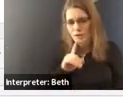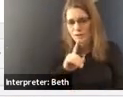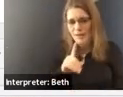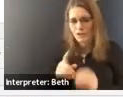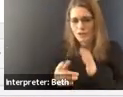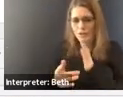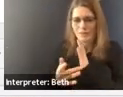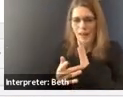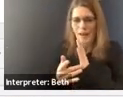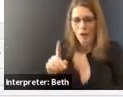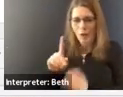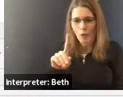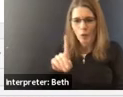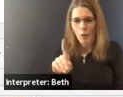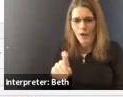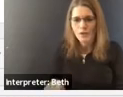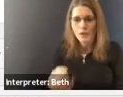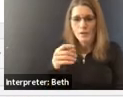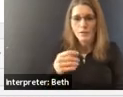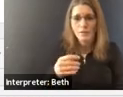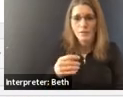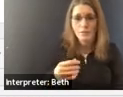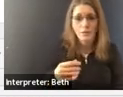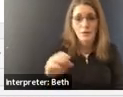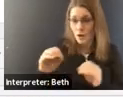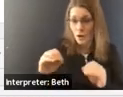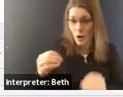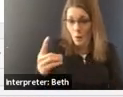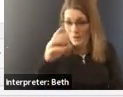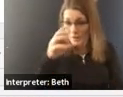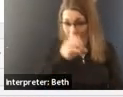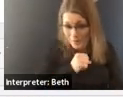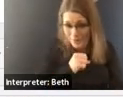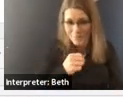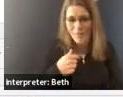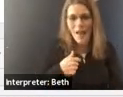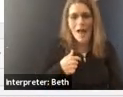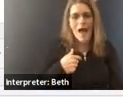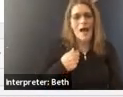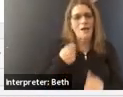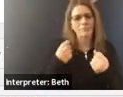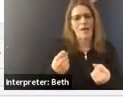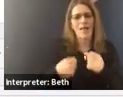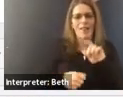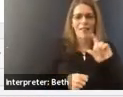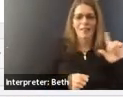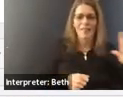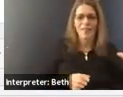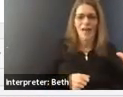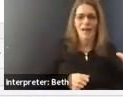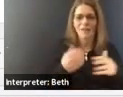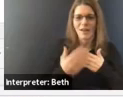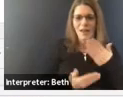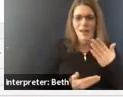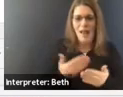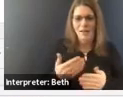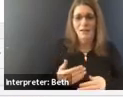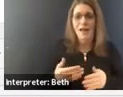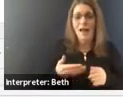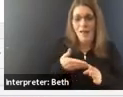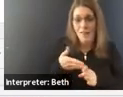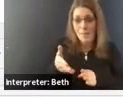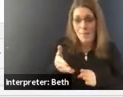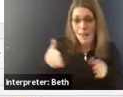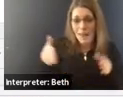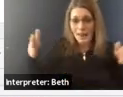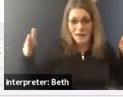Okay, since no one has a guess, I'm left-handed. And the main vanishing point of this product going off